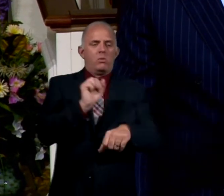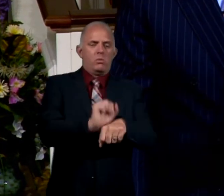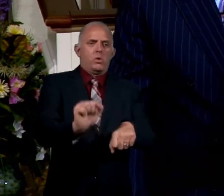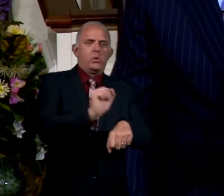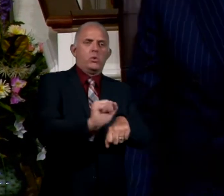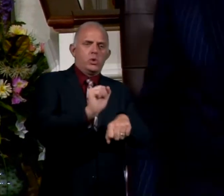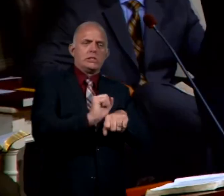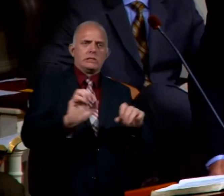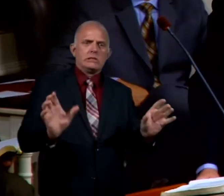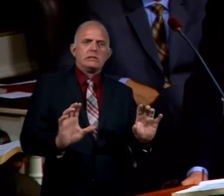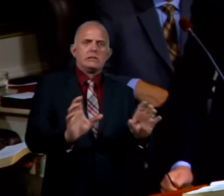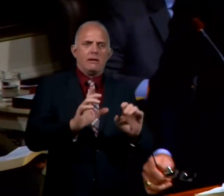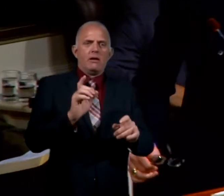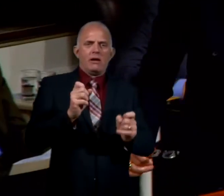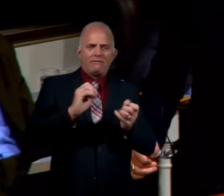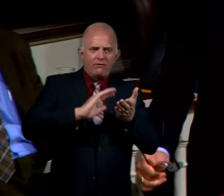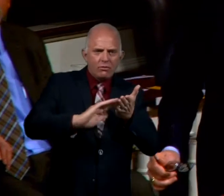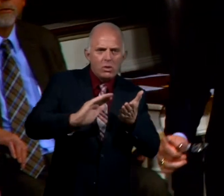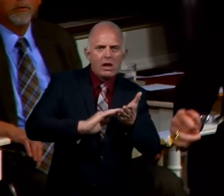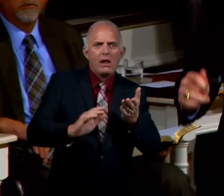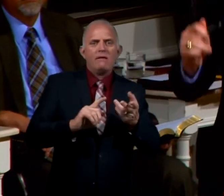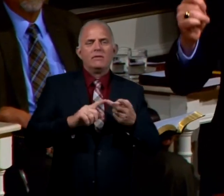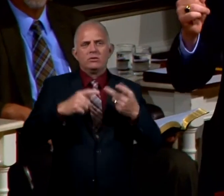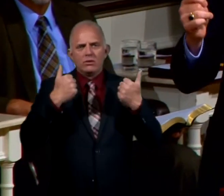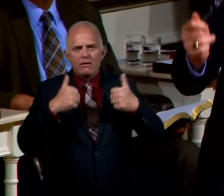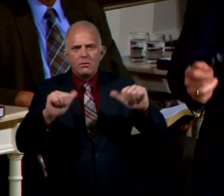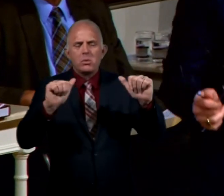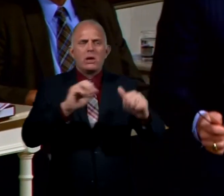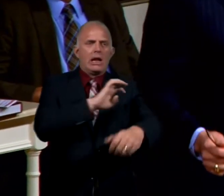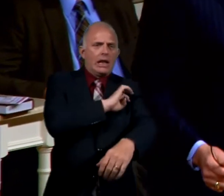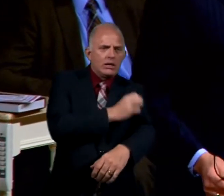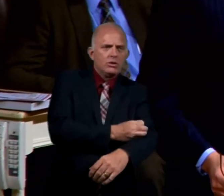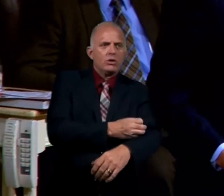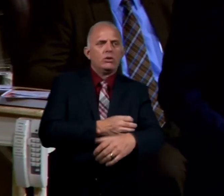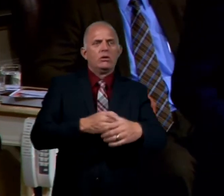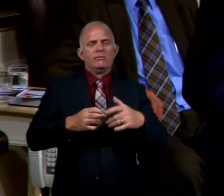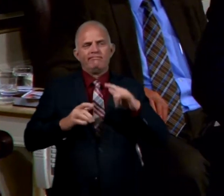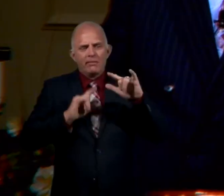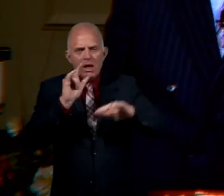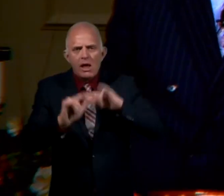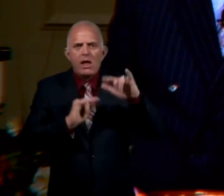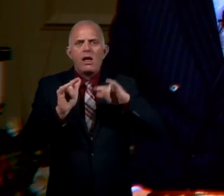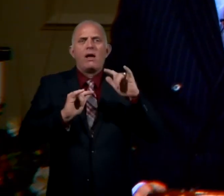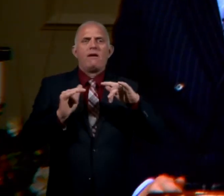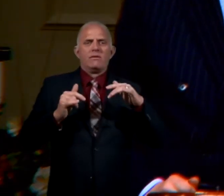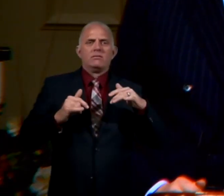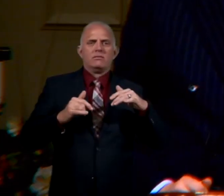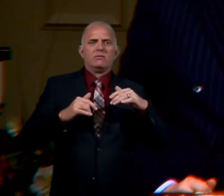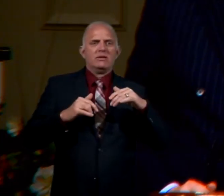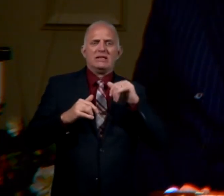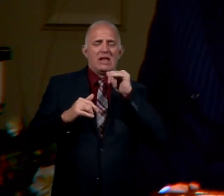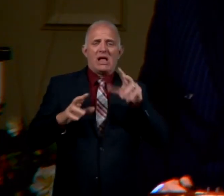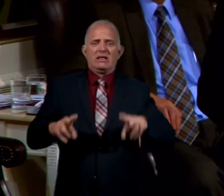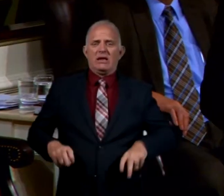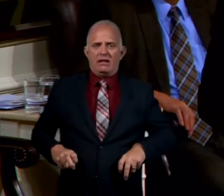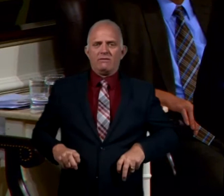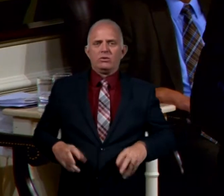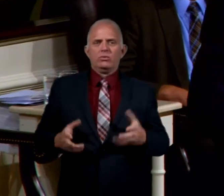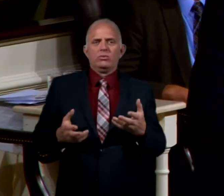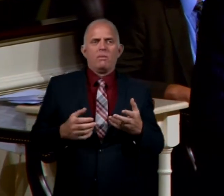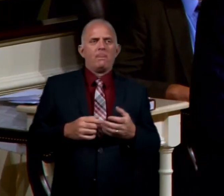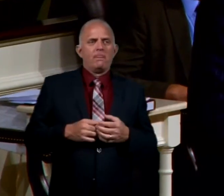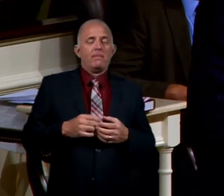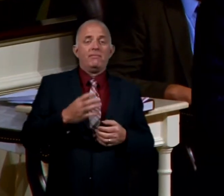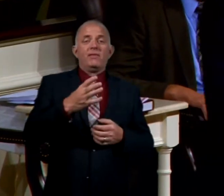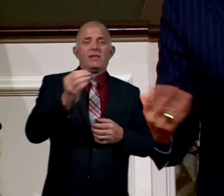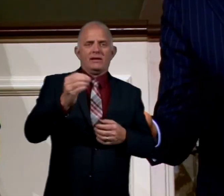have to be forgiveness. There's going to have to be effort. There's going to have to be energy. There's going to be love. It's selfless. But also, it's going to take faith in